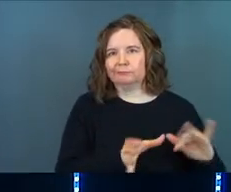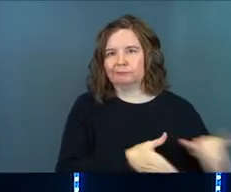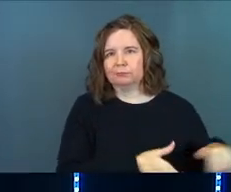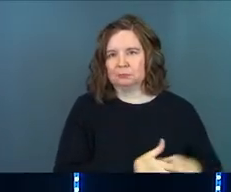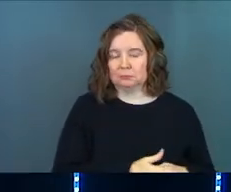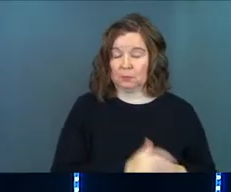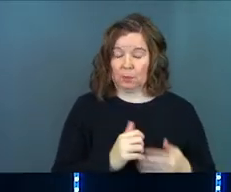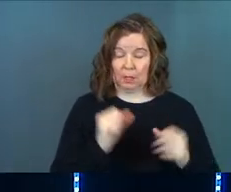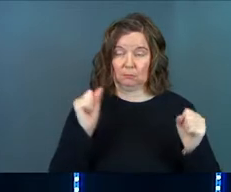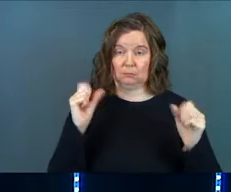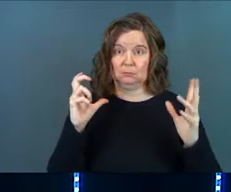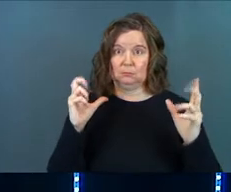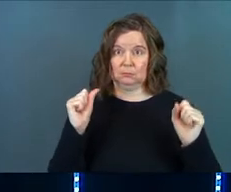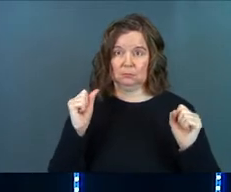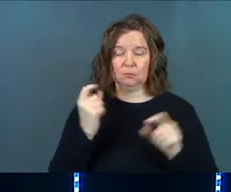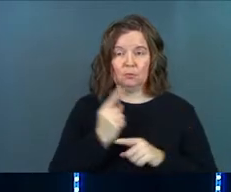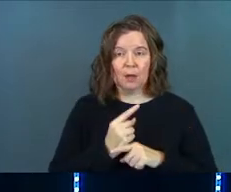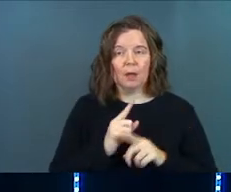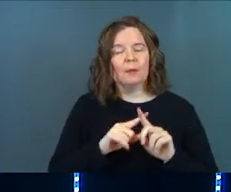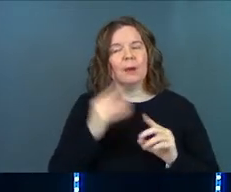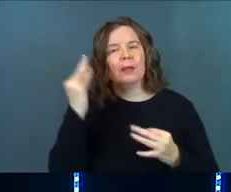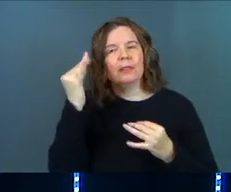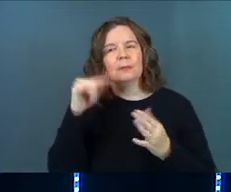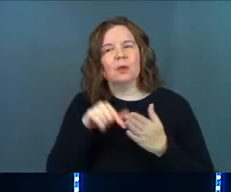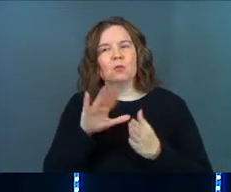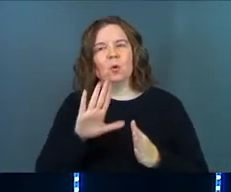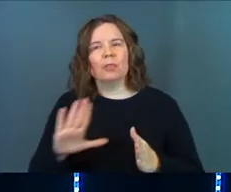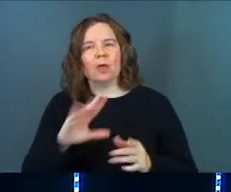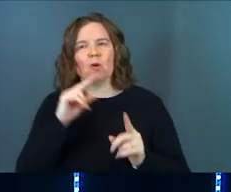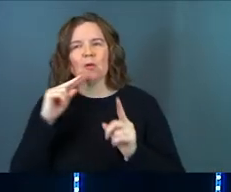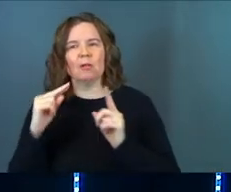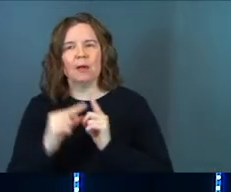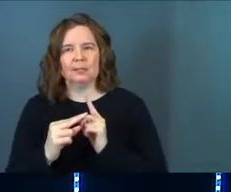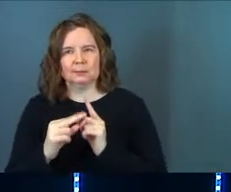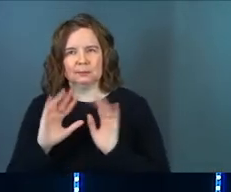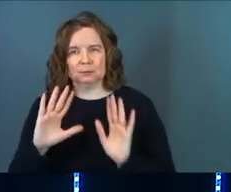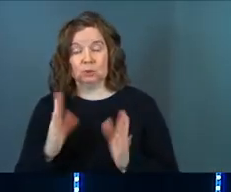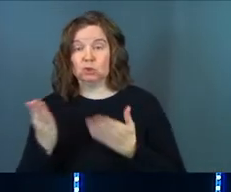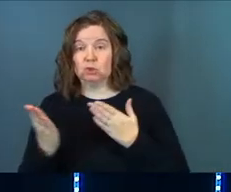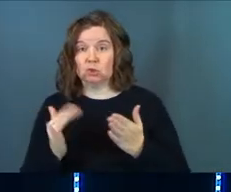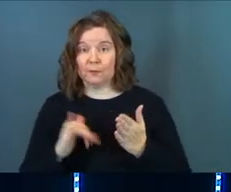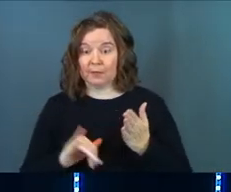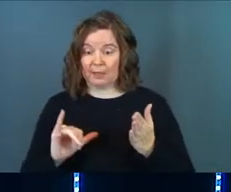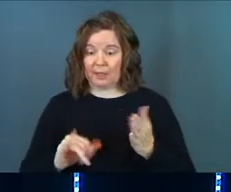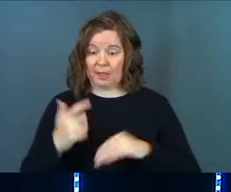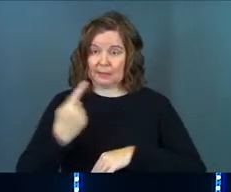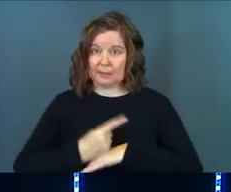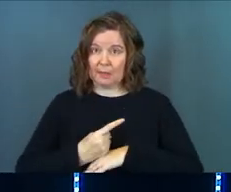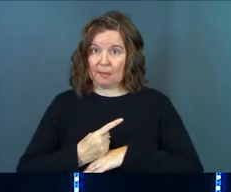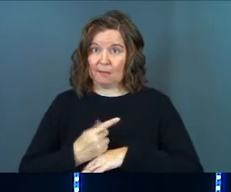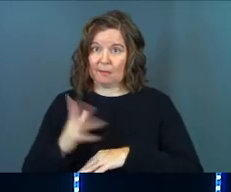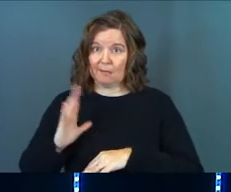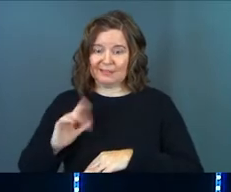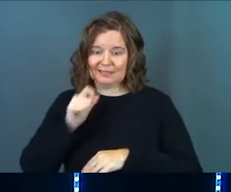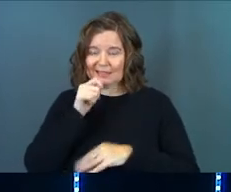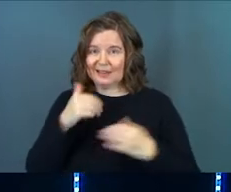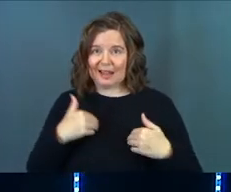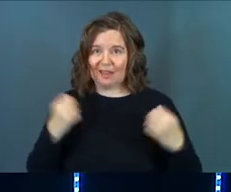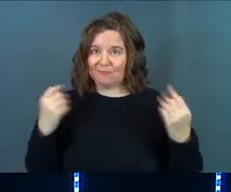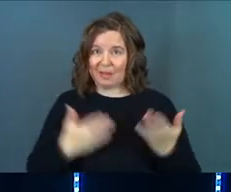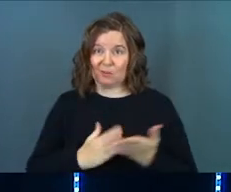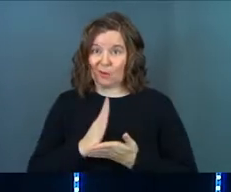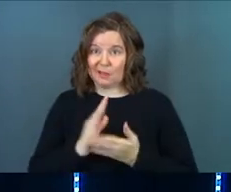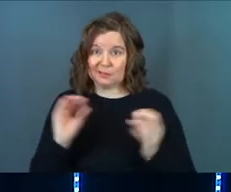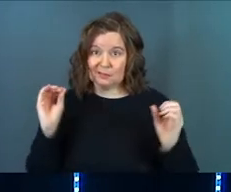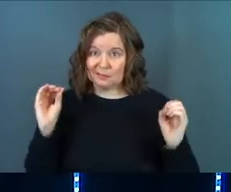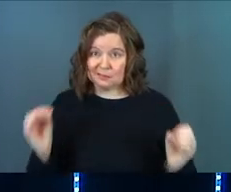that's shocking, right? But think about it through their lens. Servants in that day and age did not have many